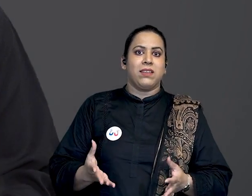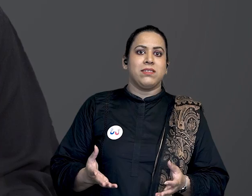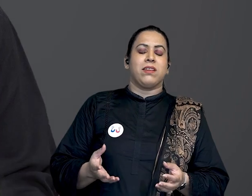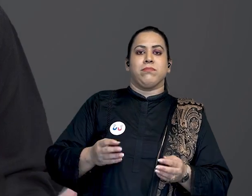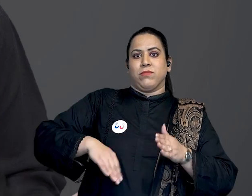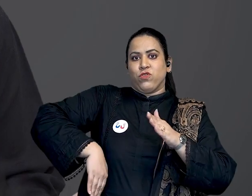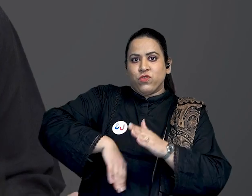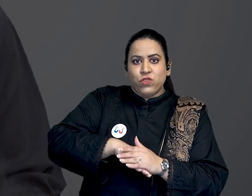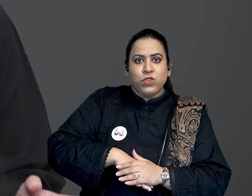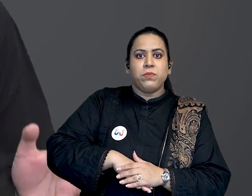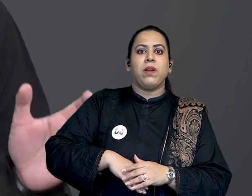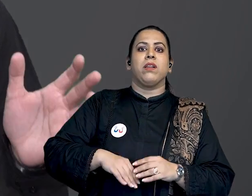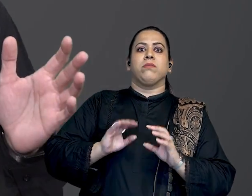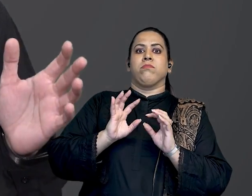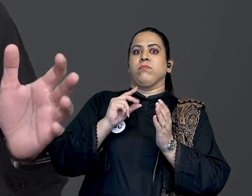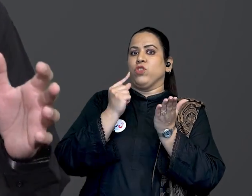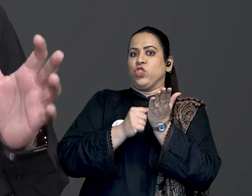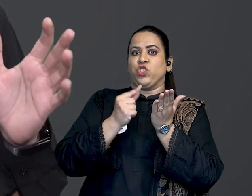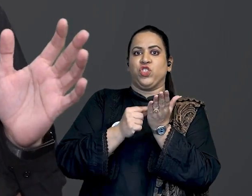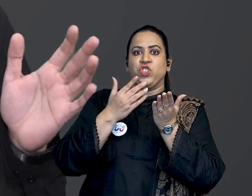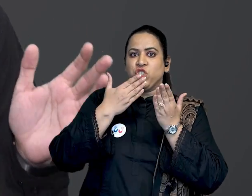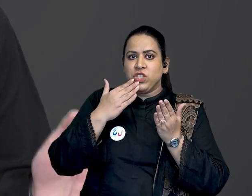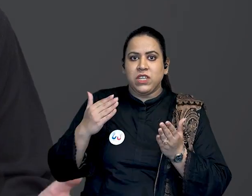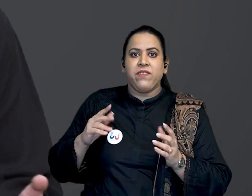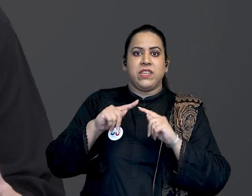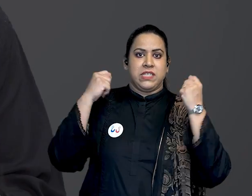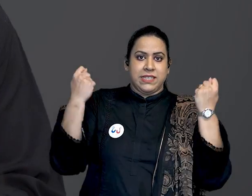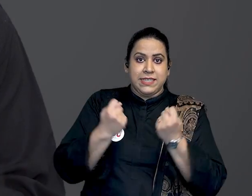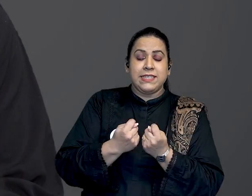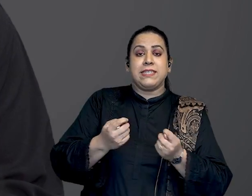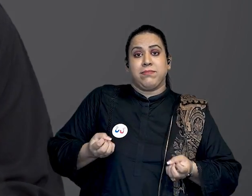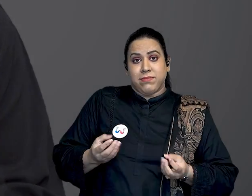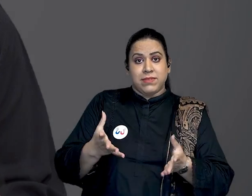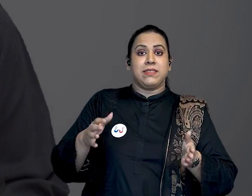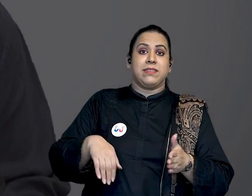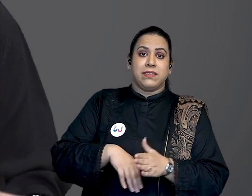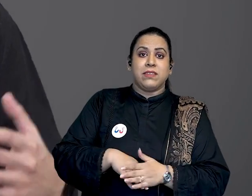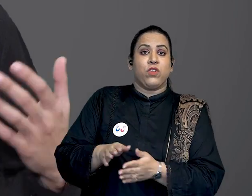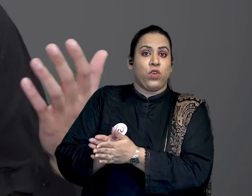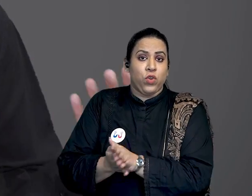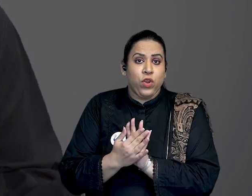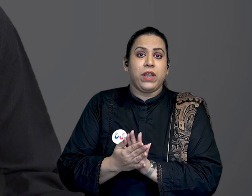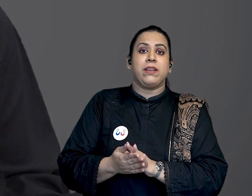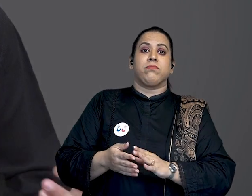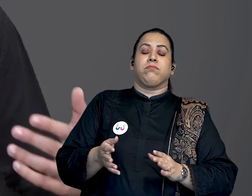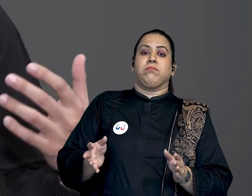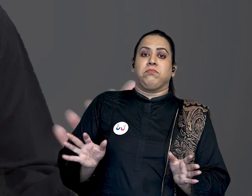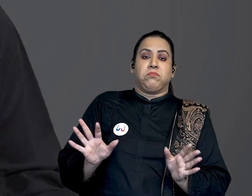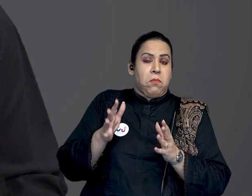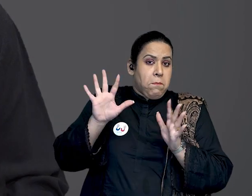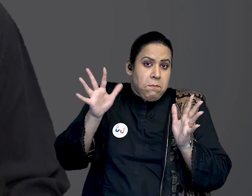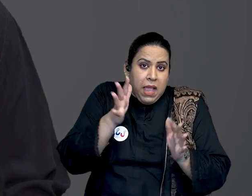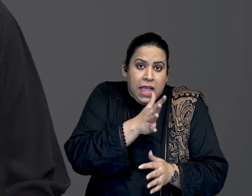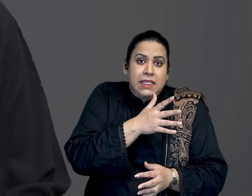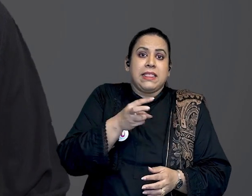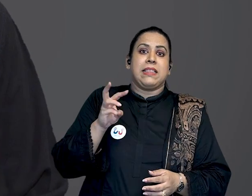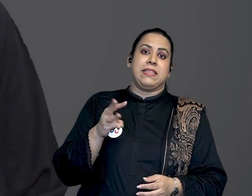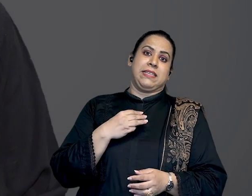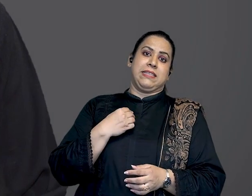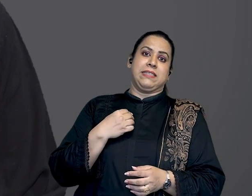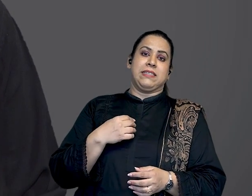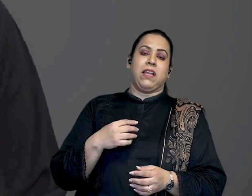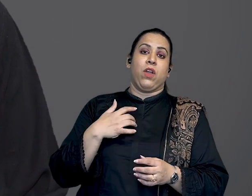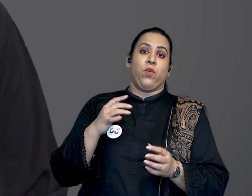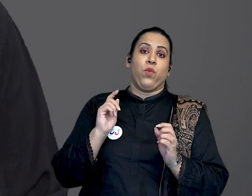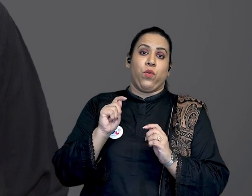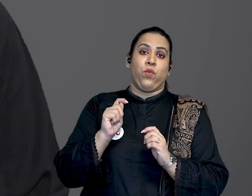I went to many teams, worked with so many personal trainers and nutritionists, learned about nutrition, fitness, and